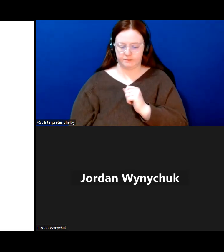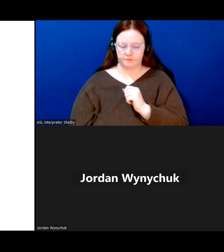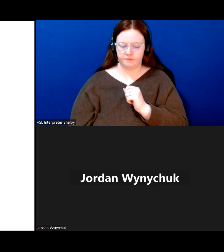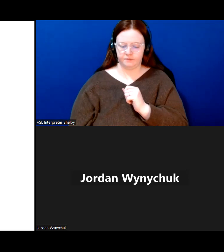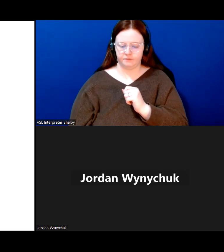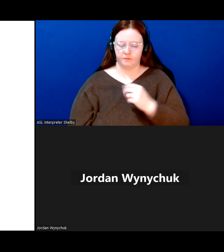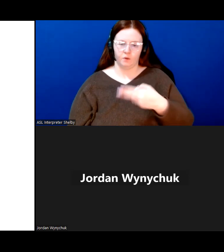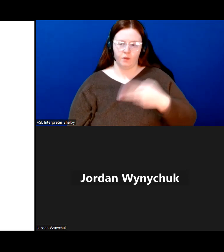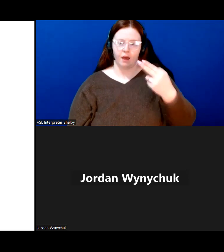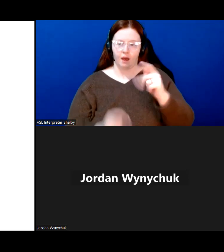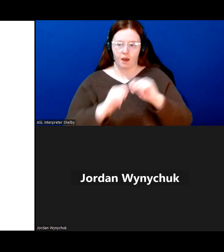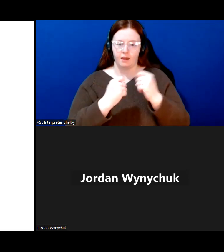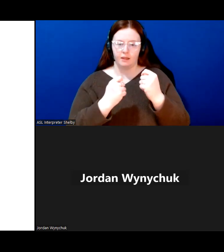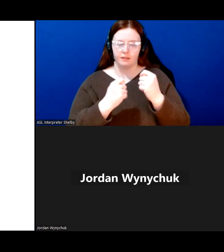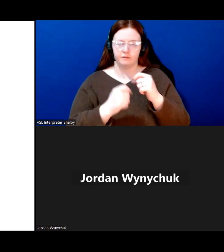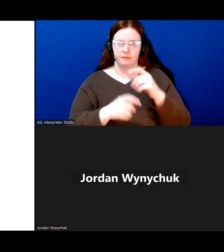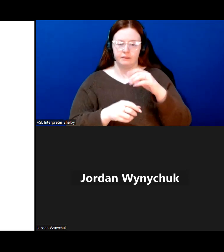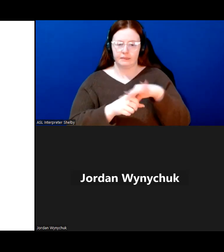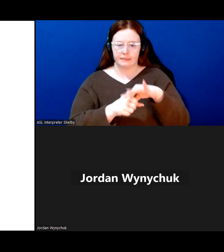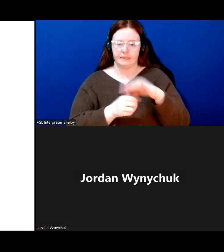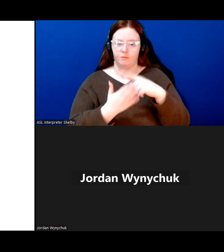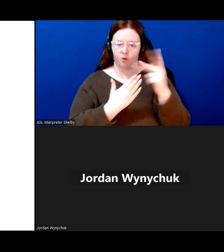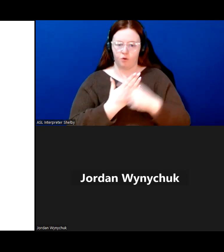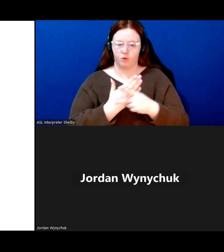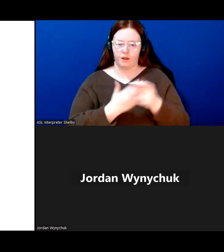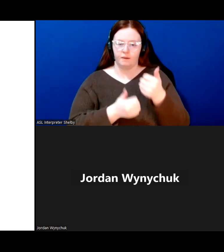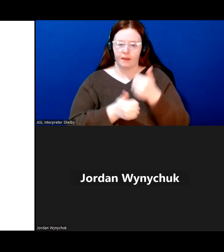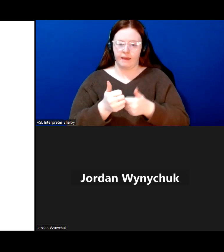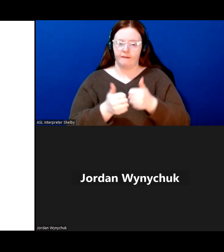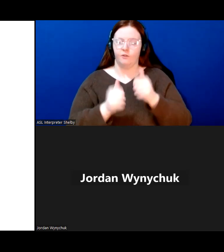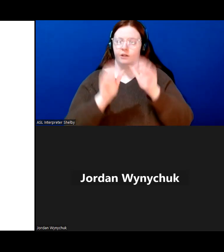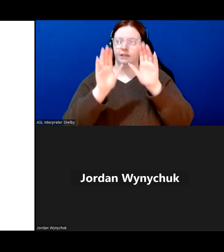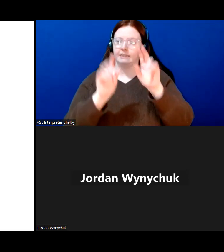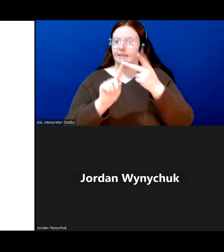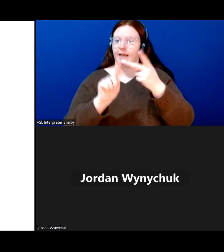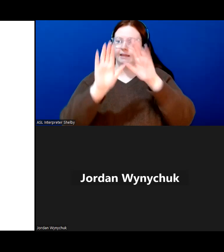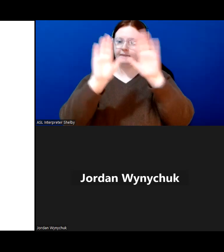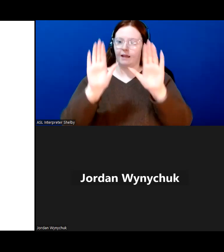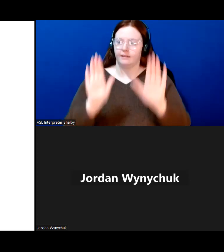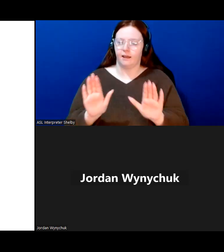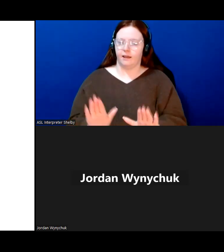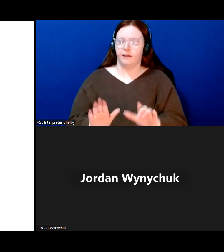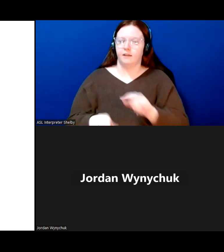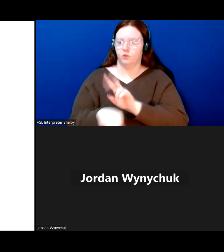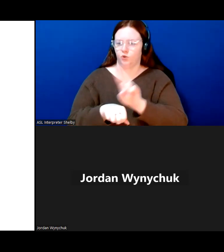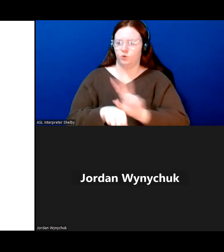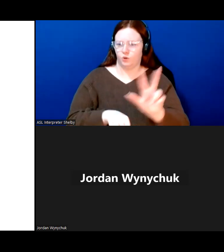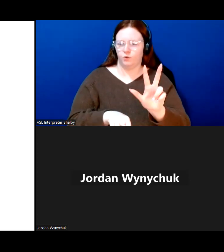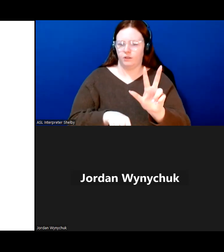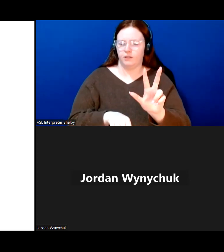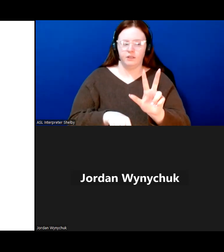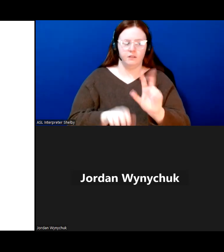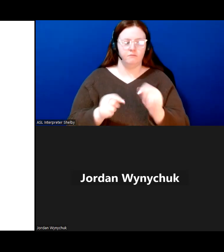second Sunday from 2 p.m. to 3 p.m. Come say hi. It's a